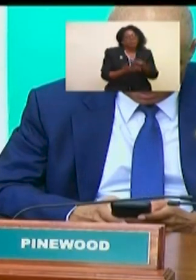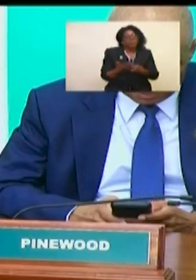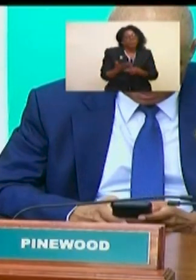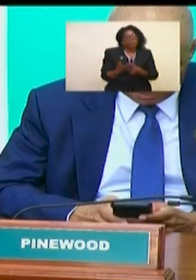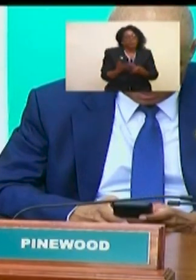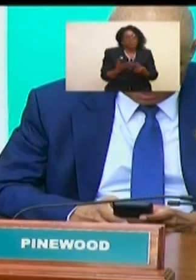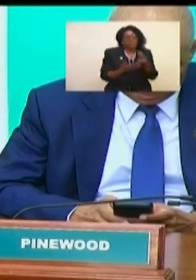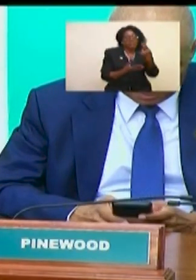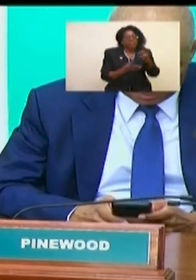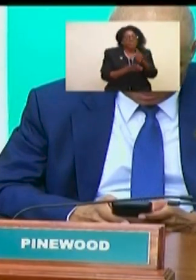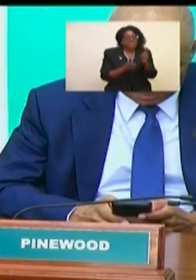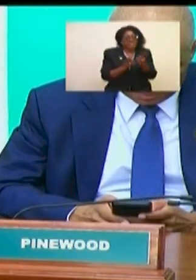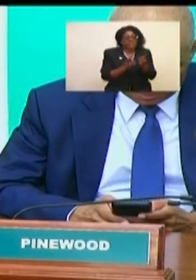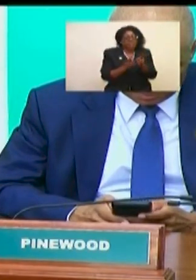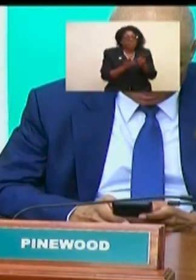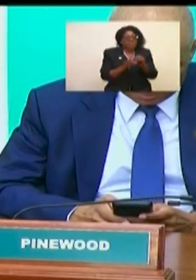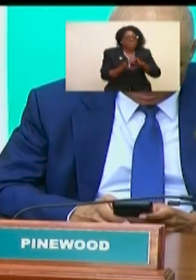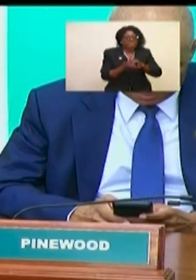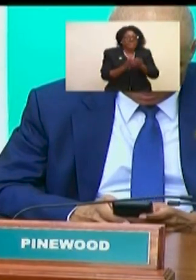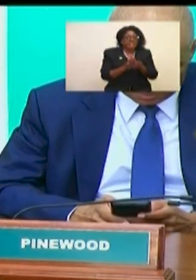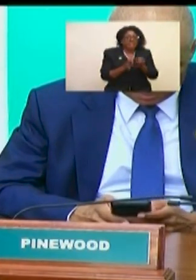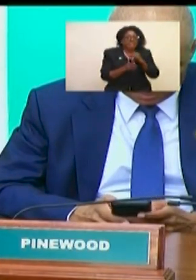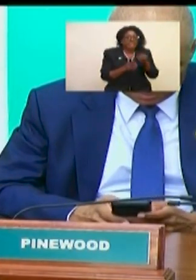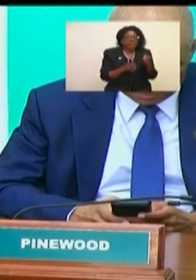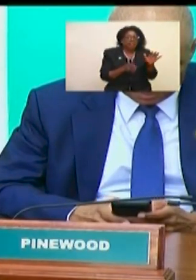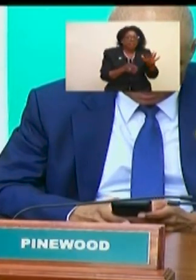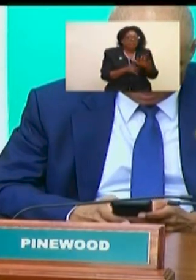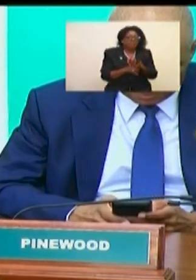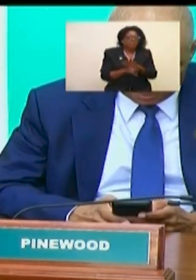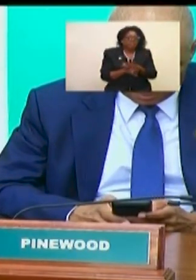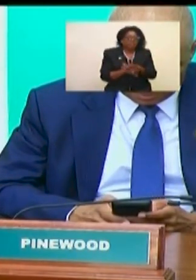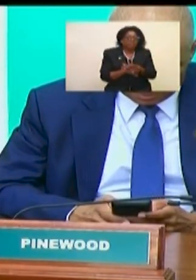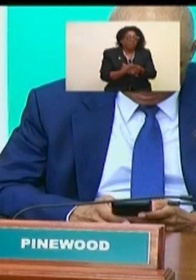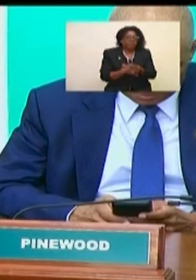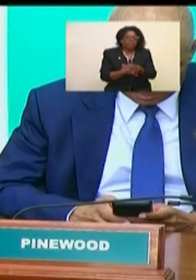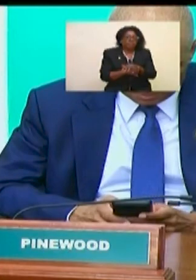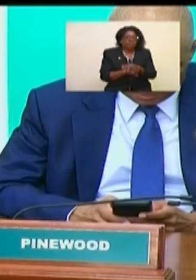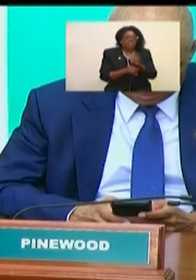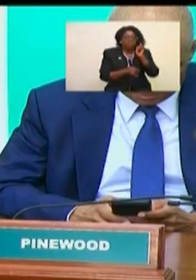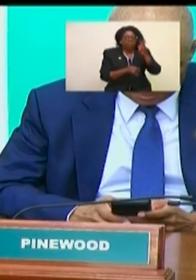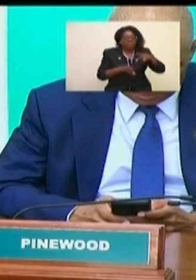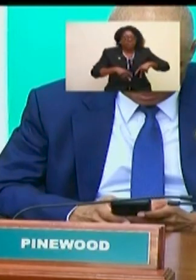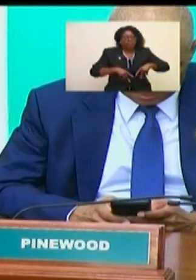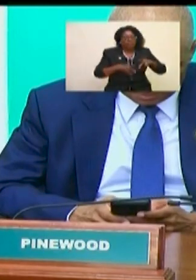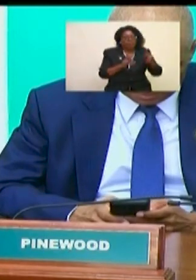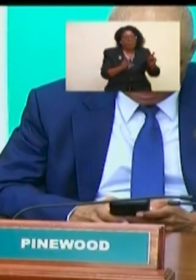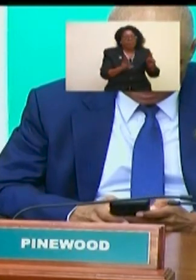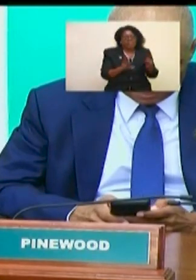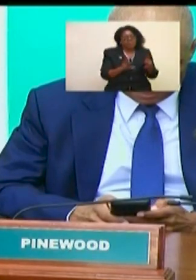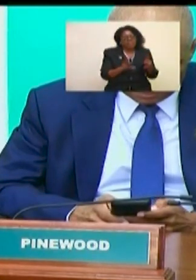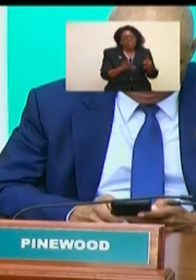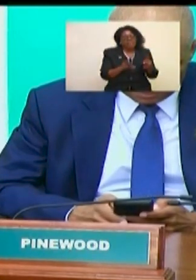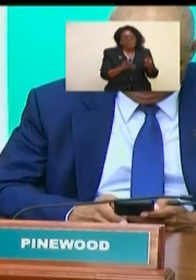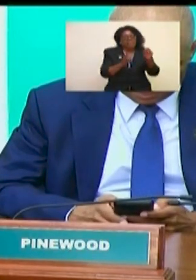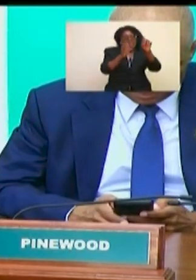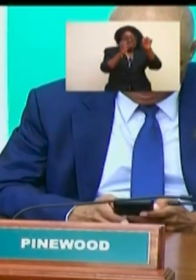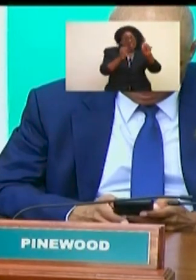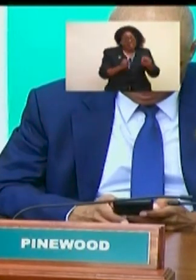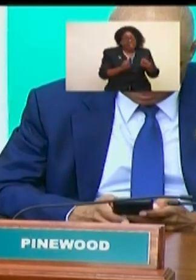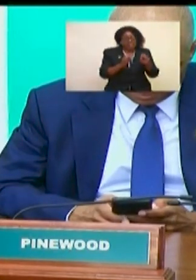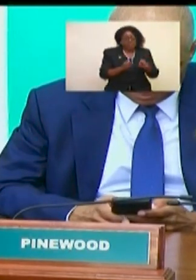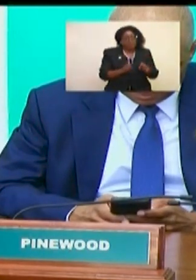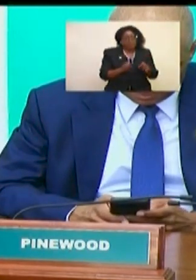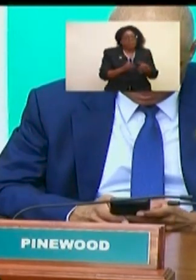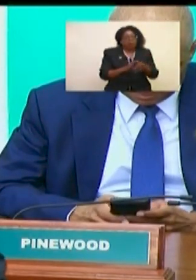be meaningful. In other words, to be meaningful should provide a reasonable assessment of